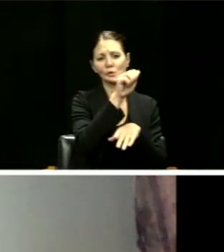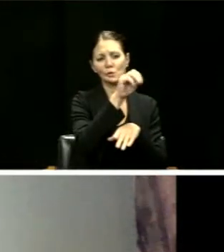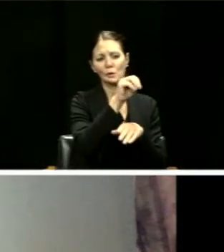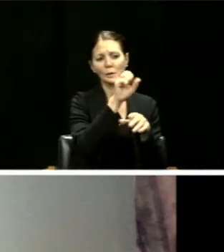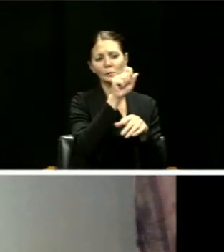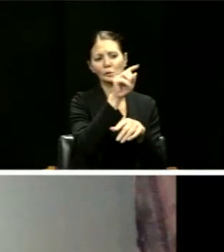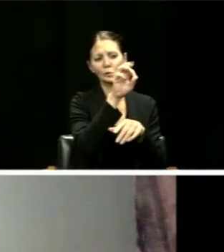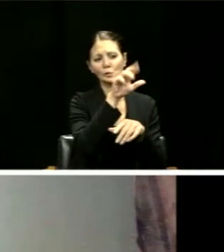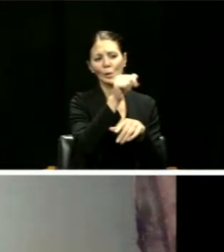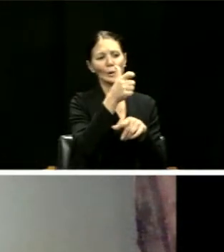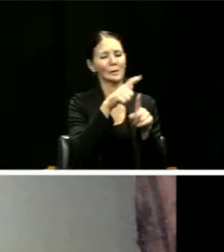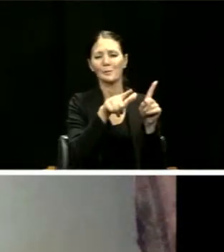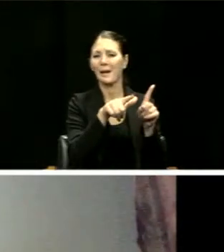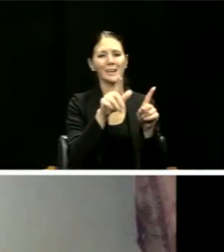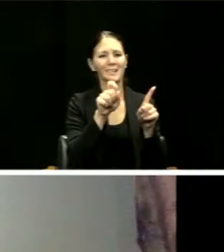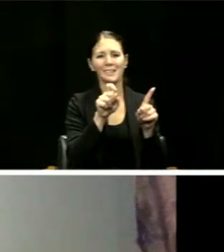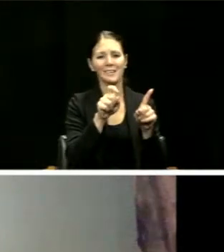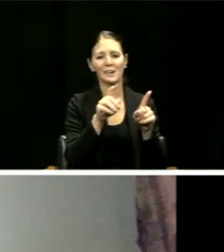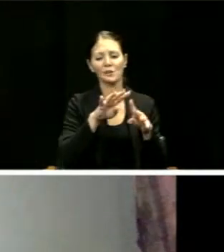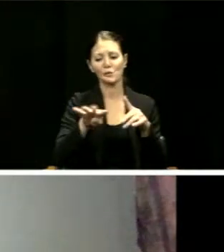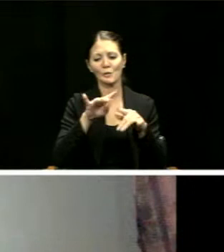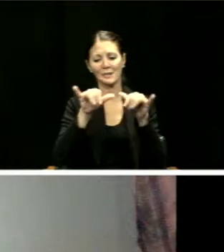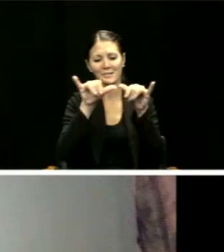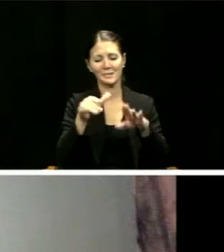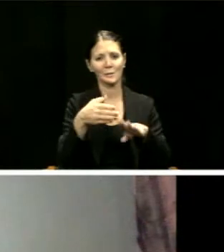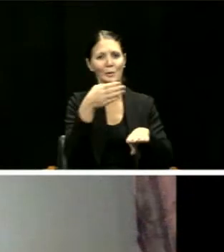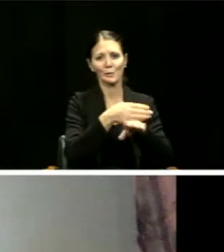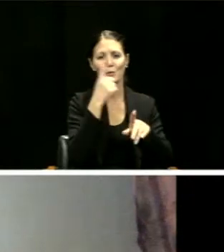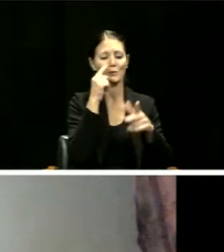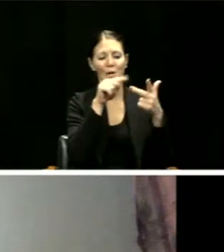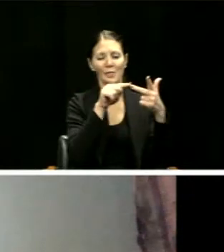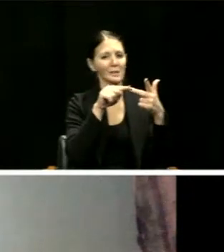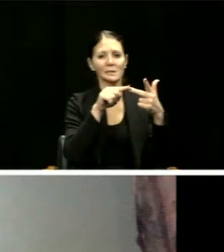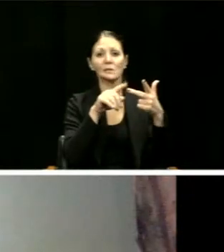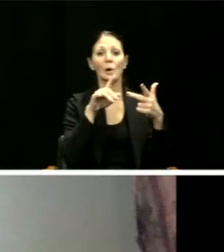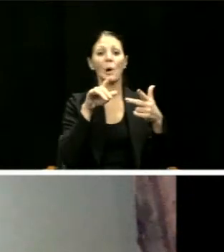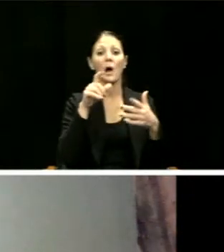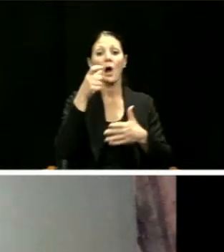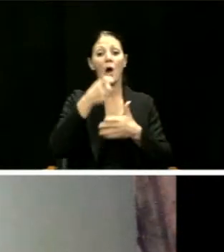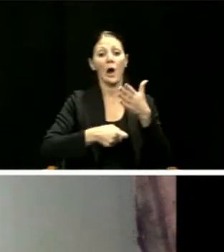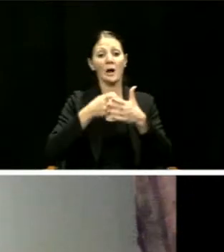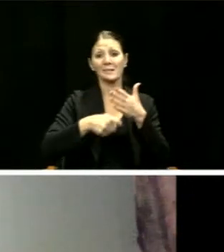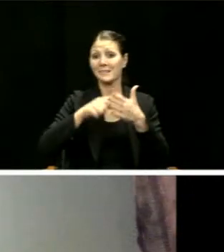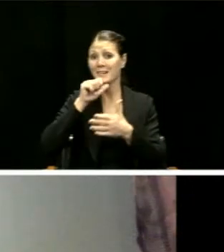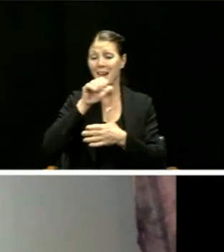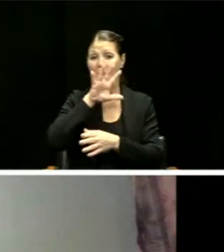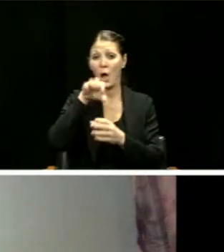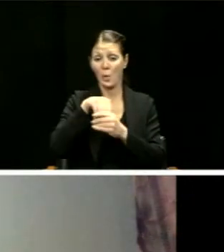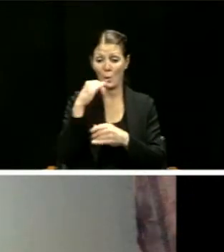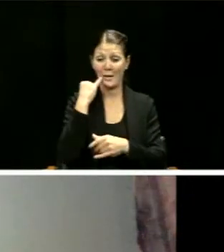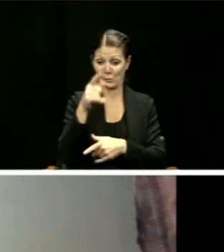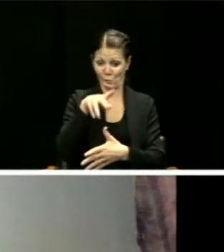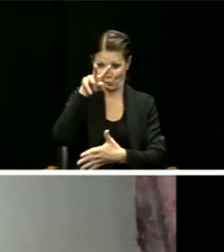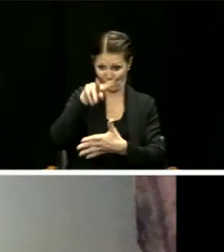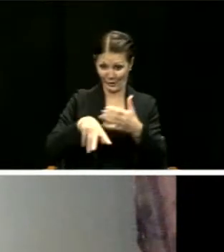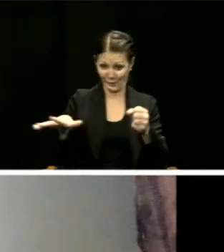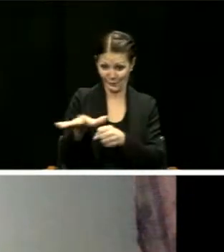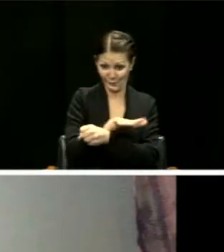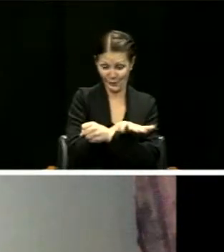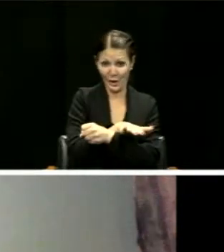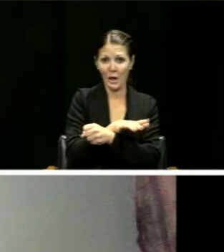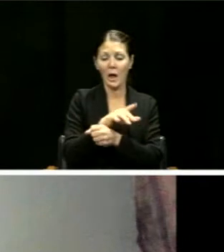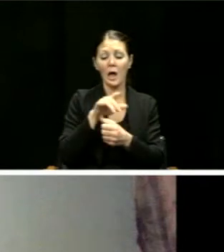system improvements. But the costs that were not included, that if you read the report, in